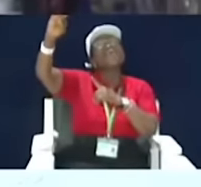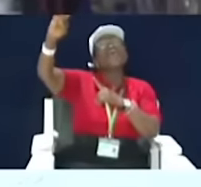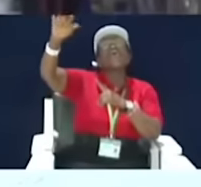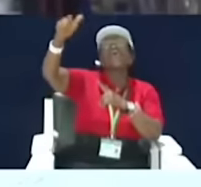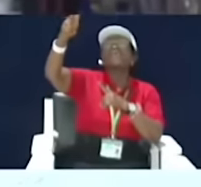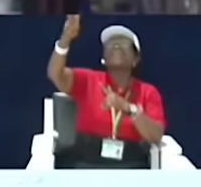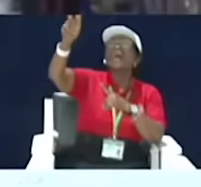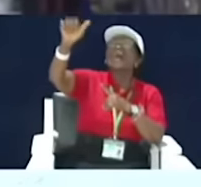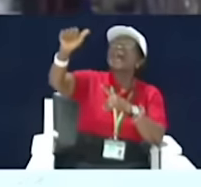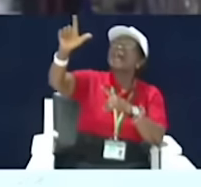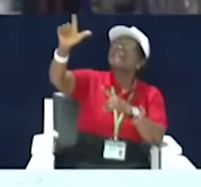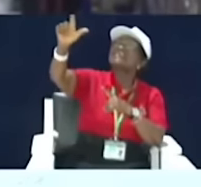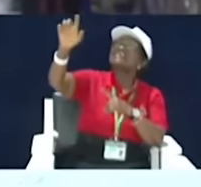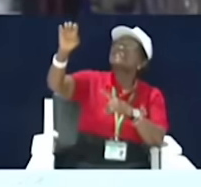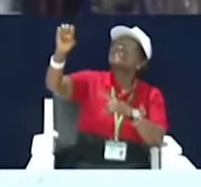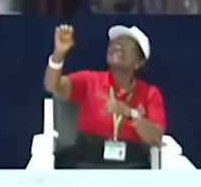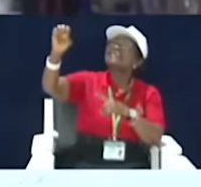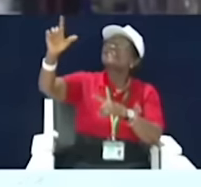of